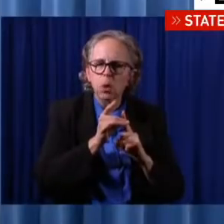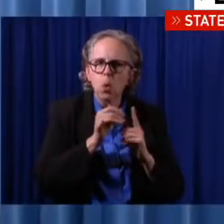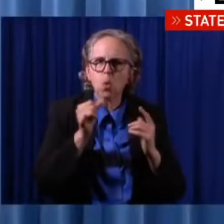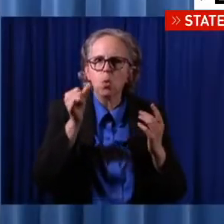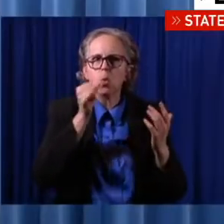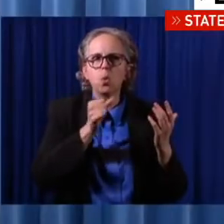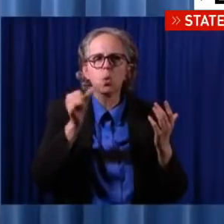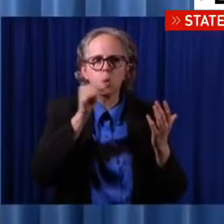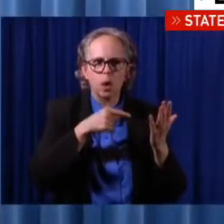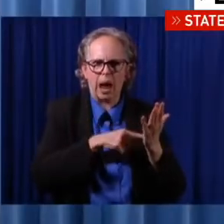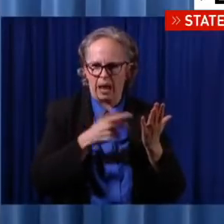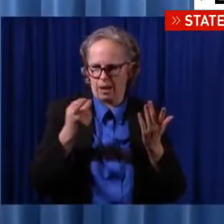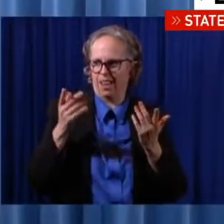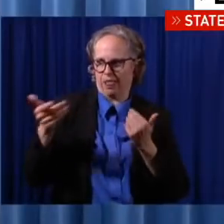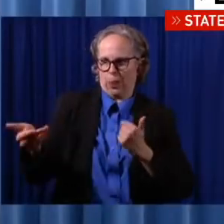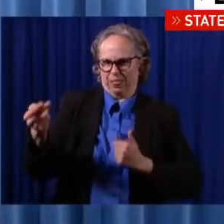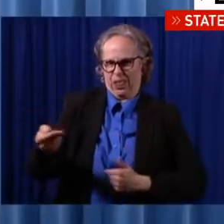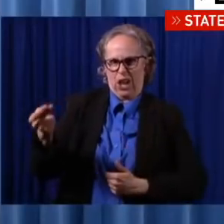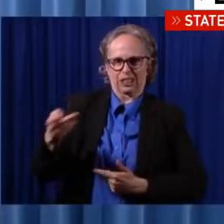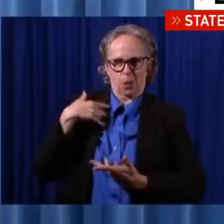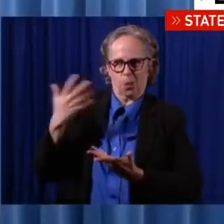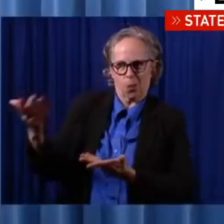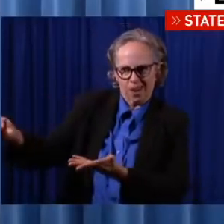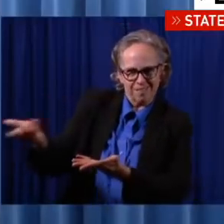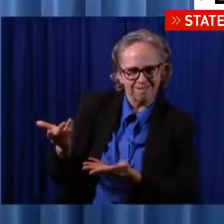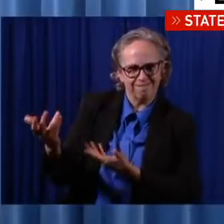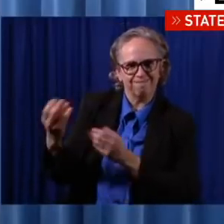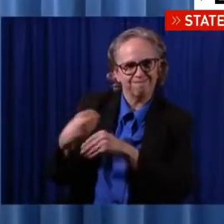to seeing Dr. Amy Edwards.